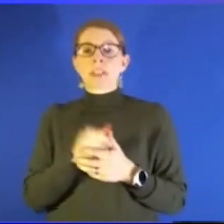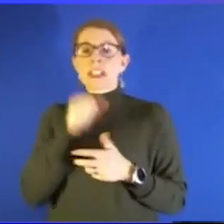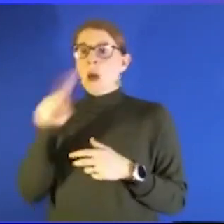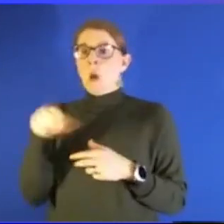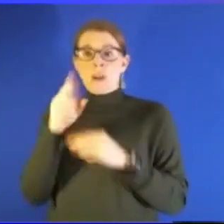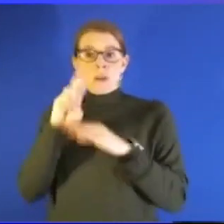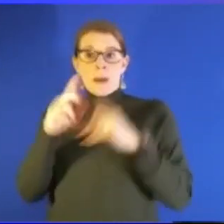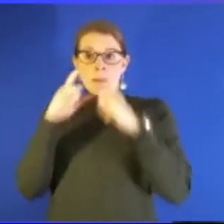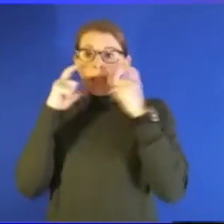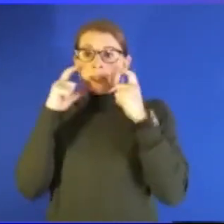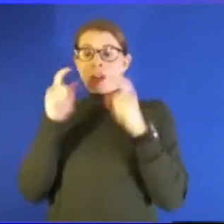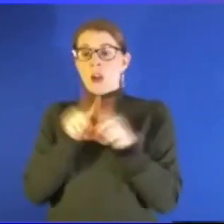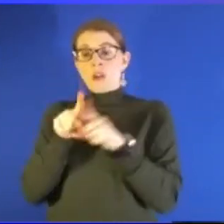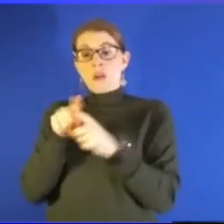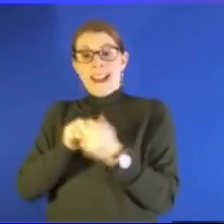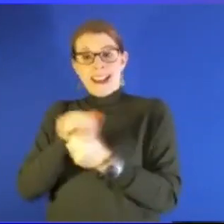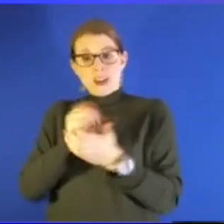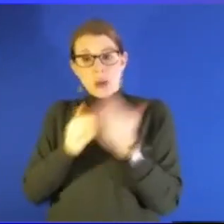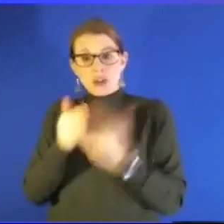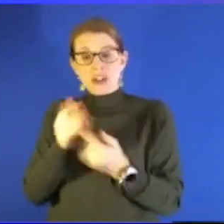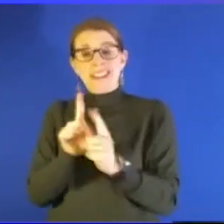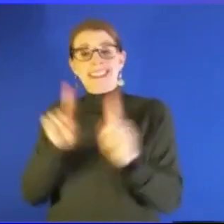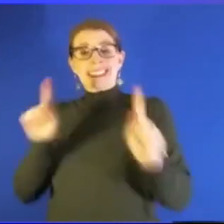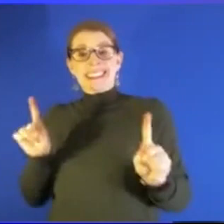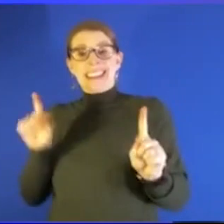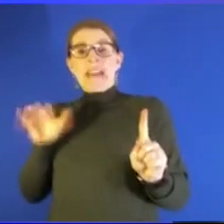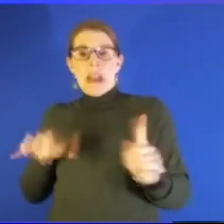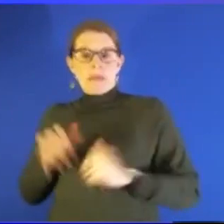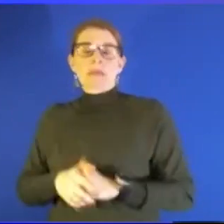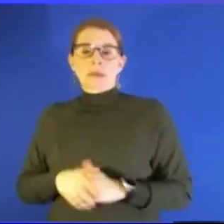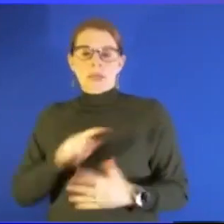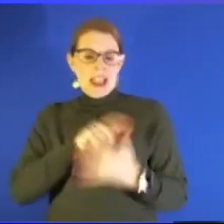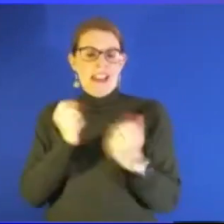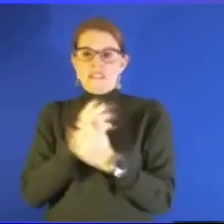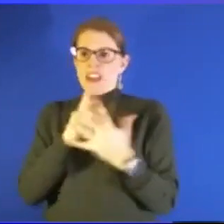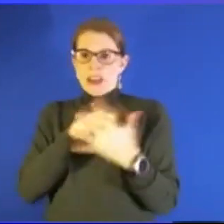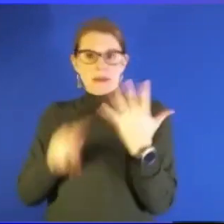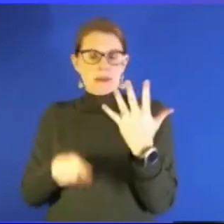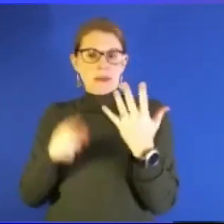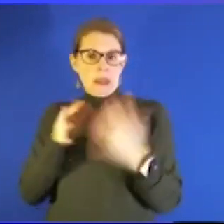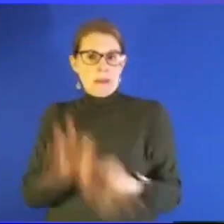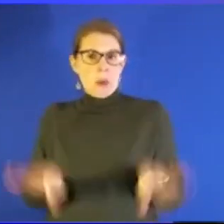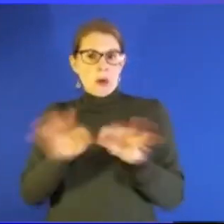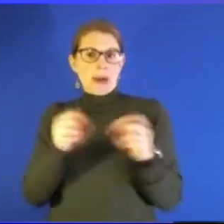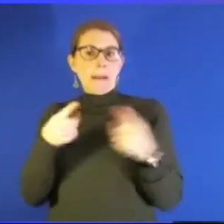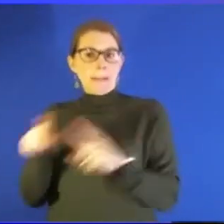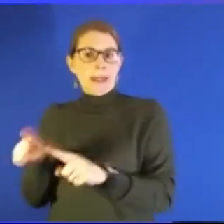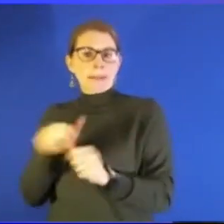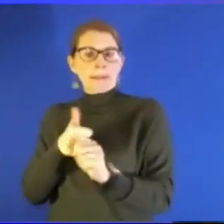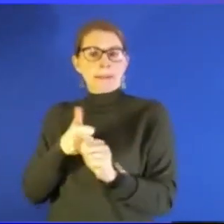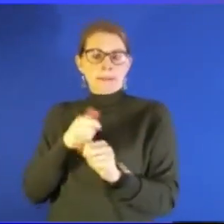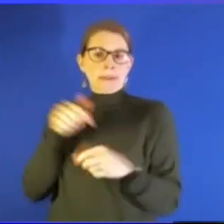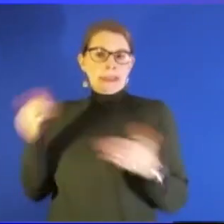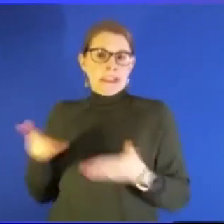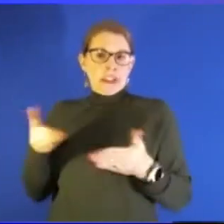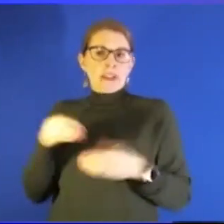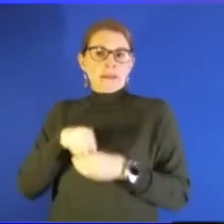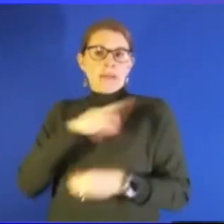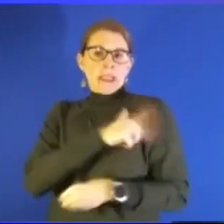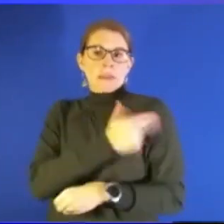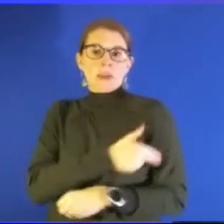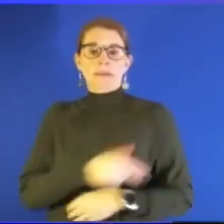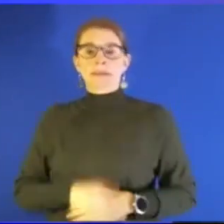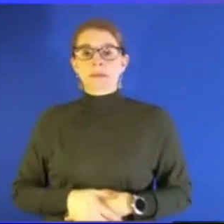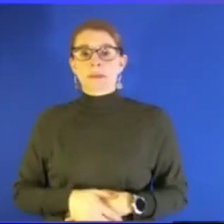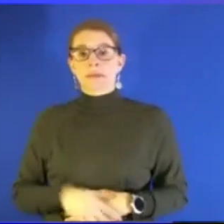hand washing, it's distancing, all of those things that are important are happening. So I personally would be the most